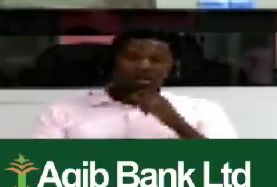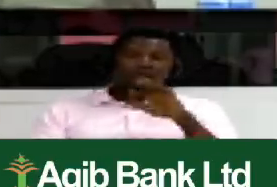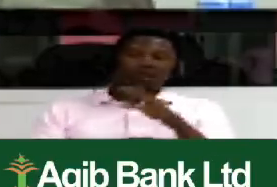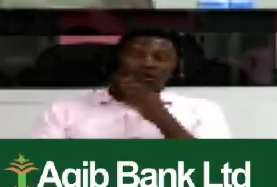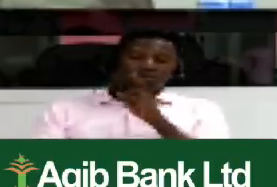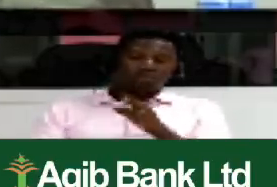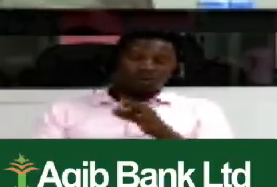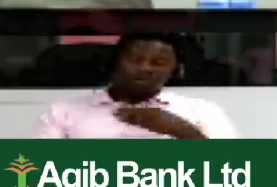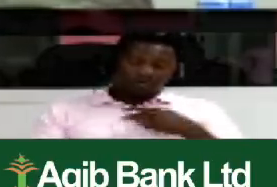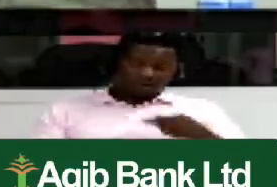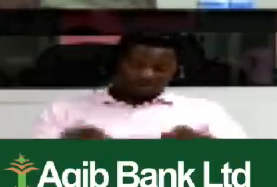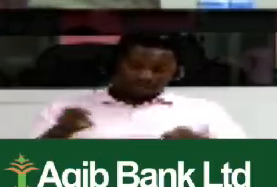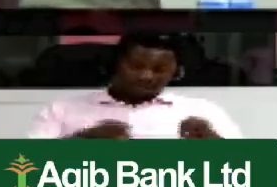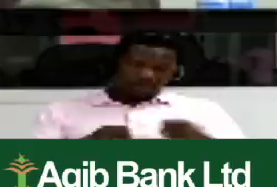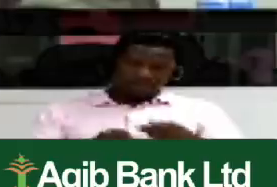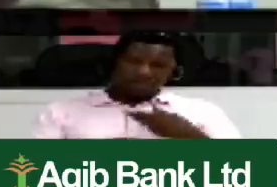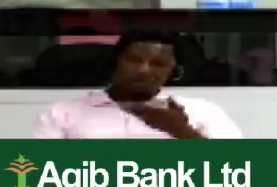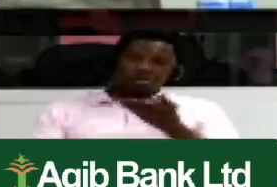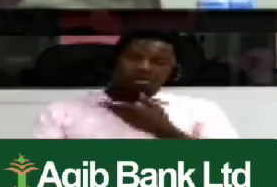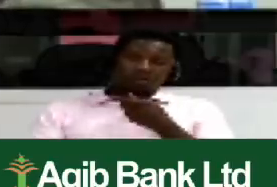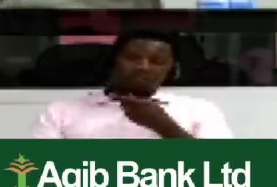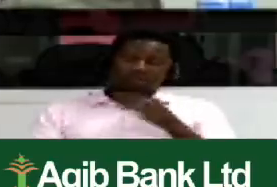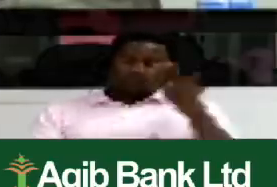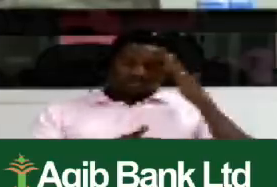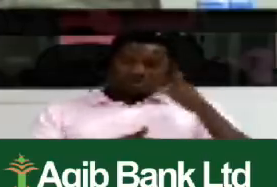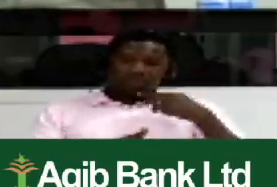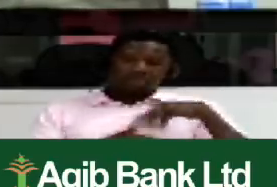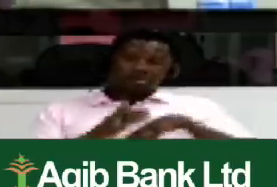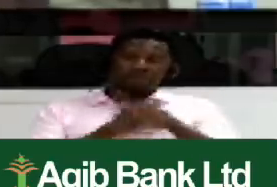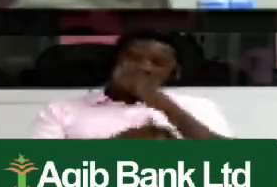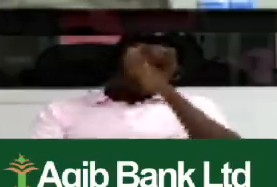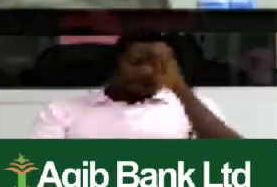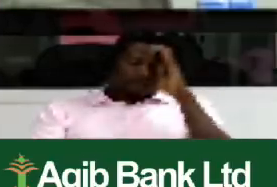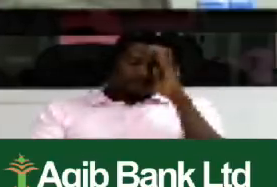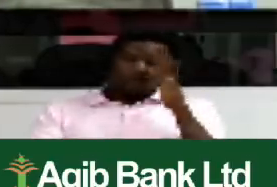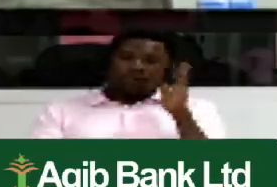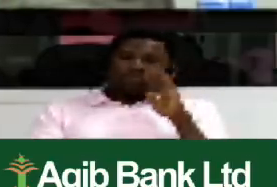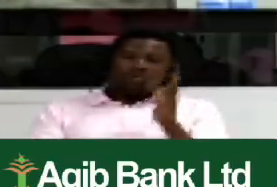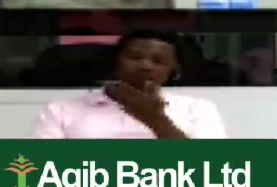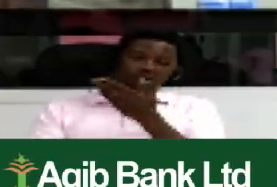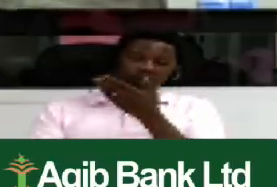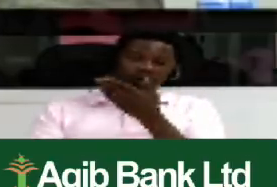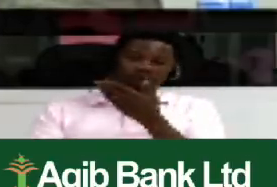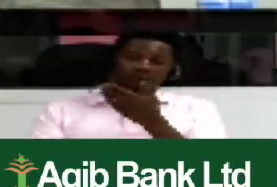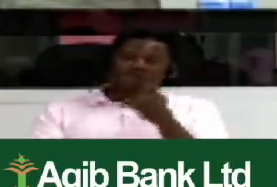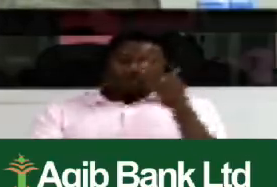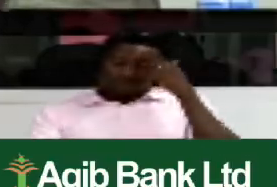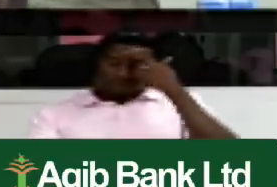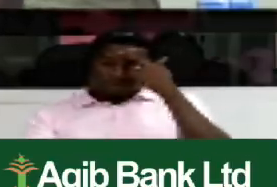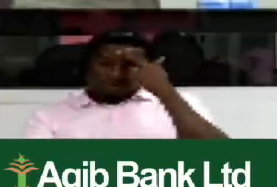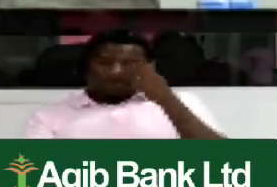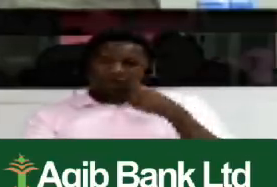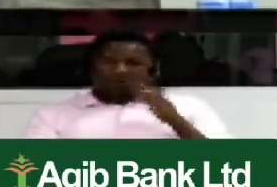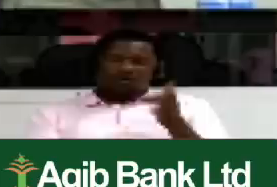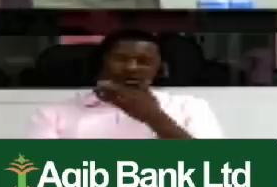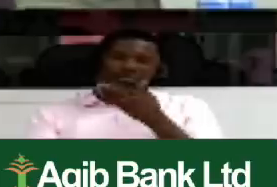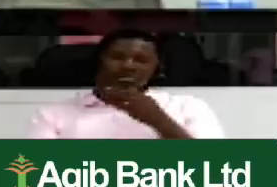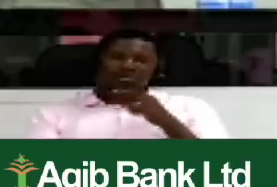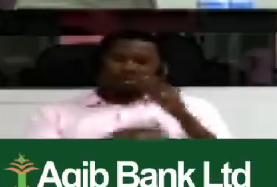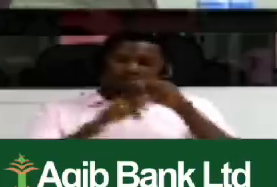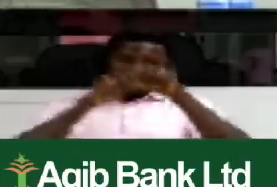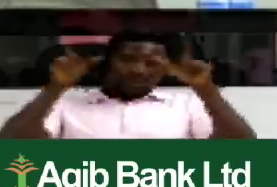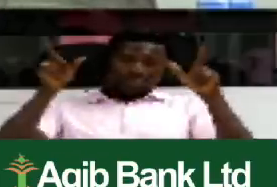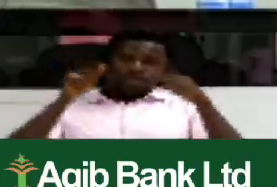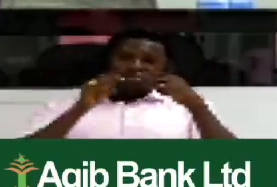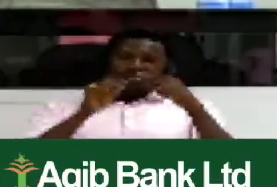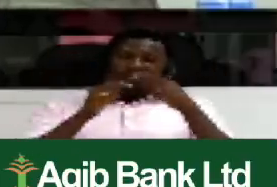Like you had in your case in Brikama also. When you went out, your intention was just to go and read your statement to the